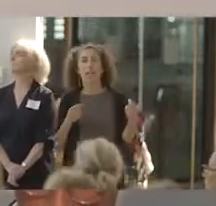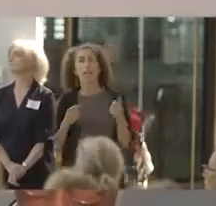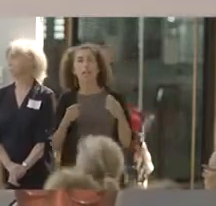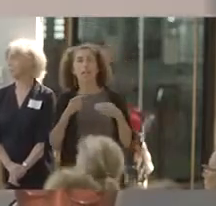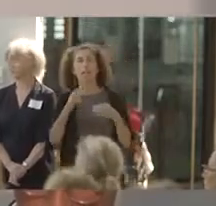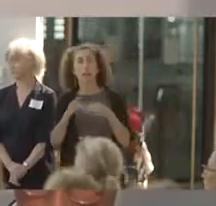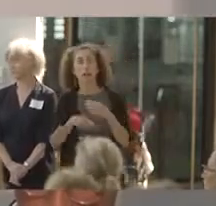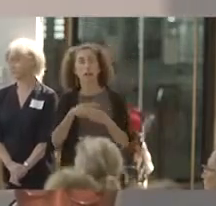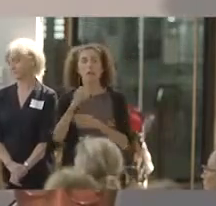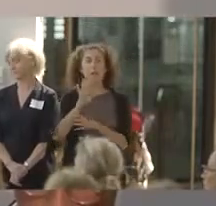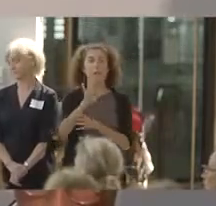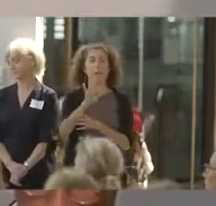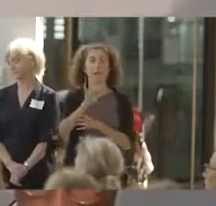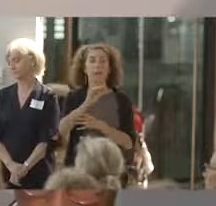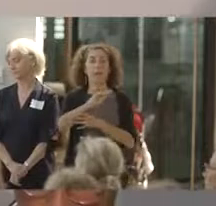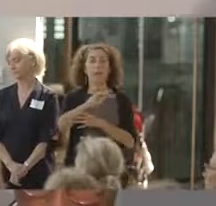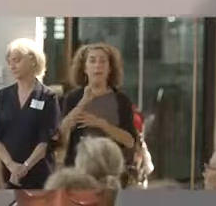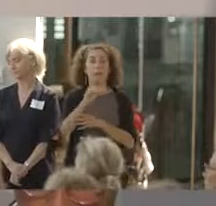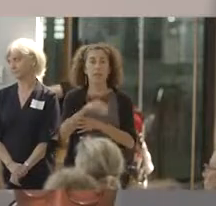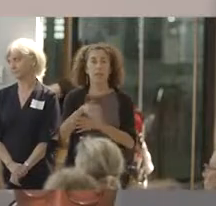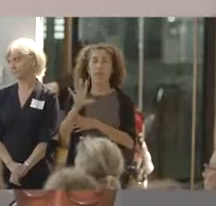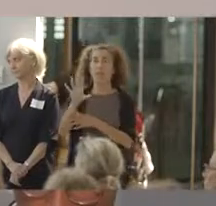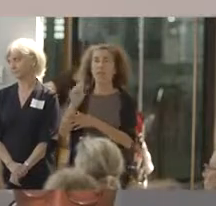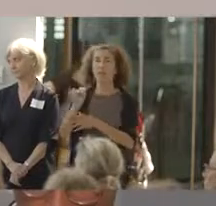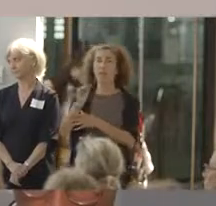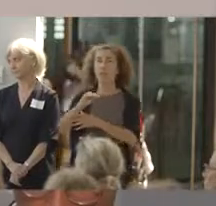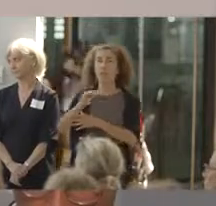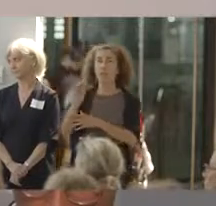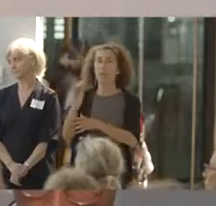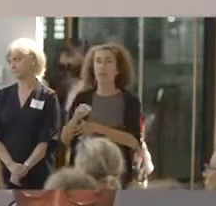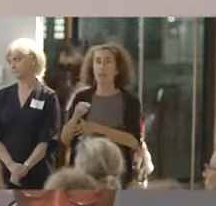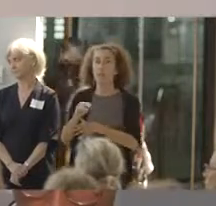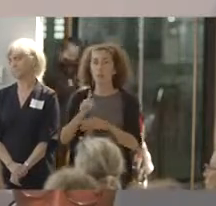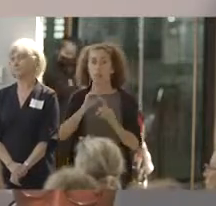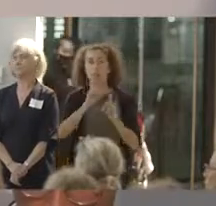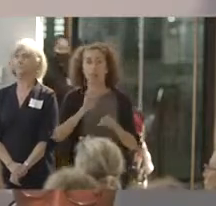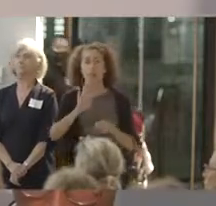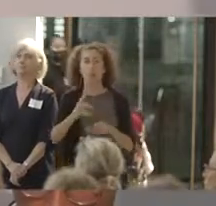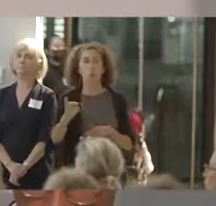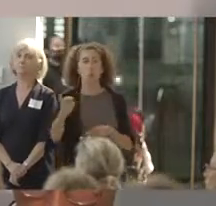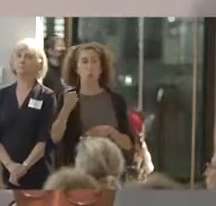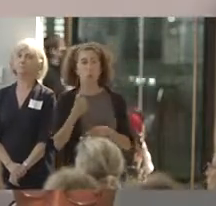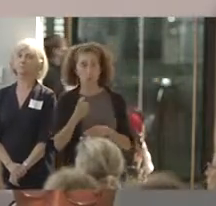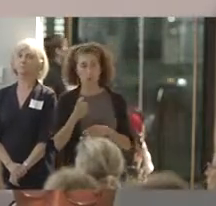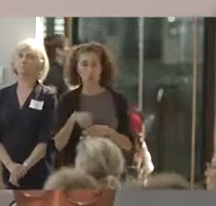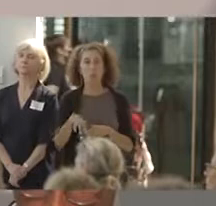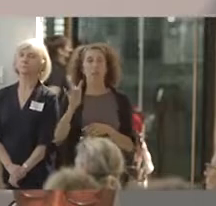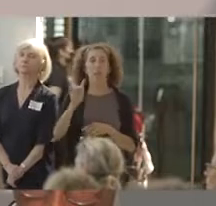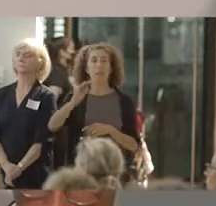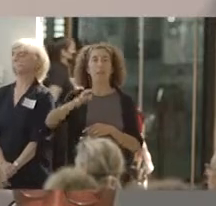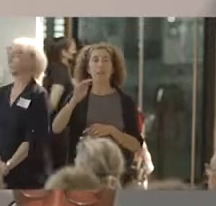90th percentile, the 50th percentile. You choose through the design process what percentile you're looking to achieve.